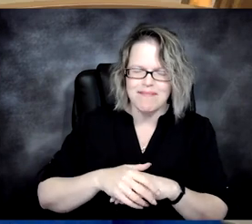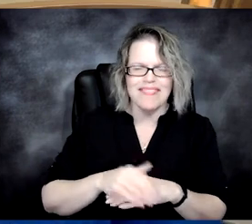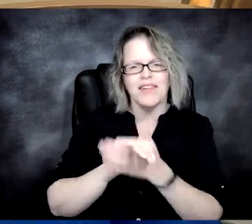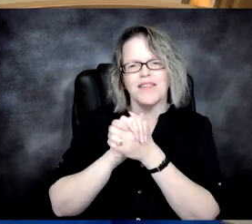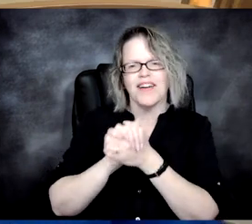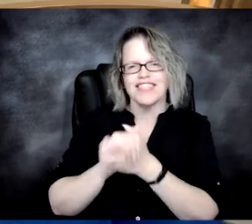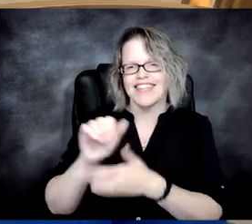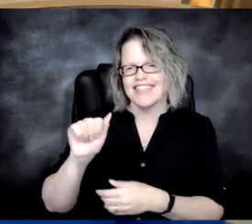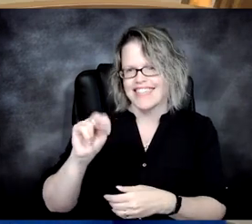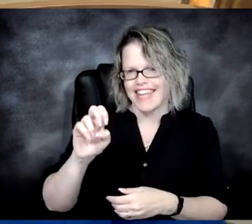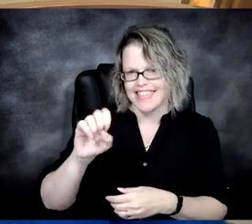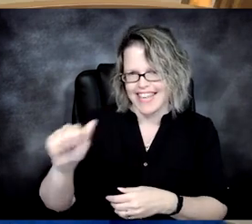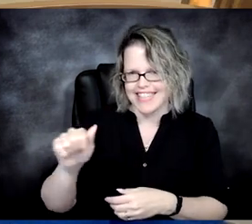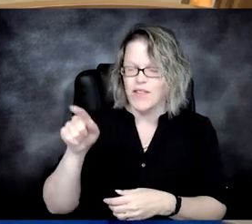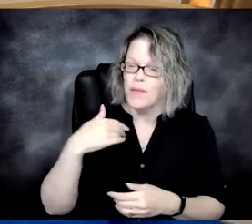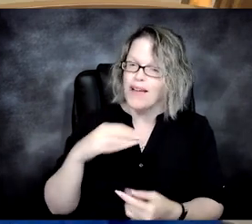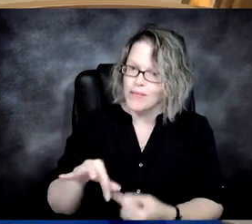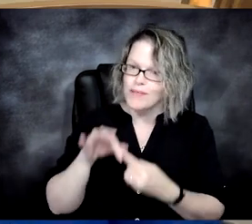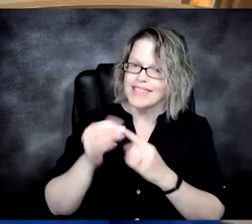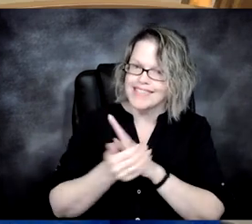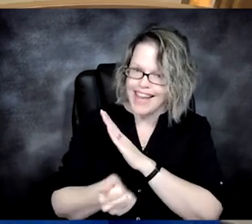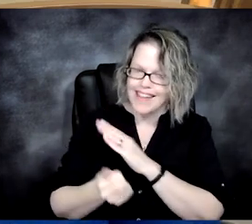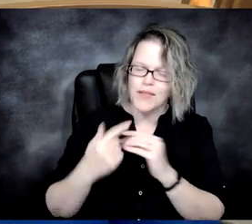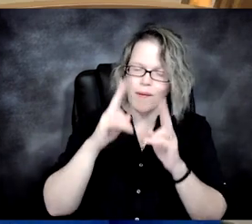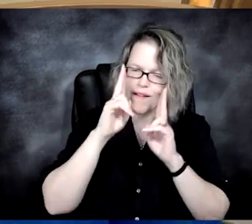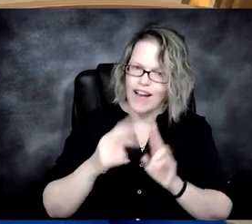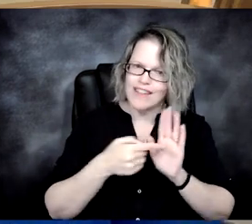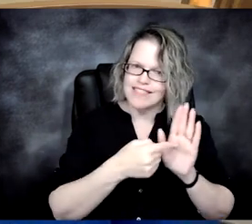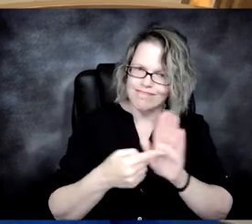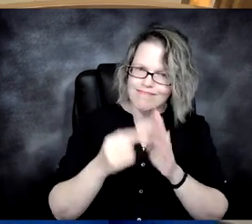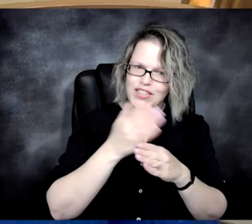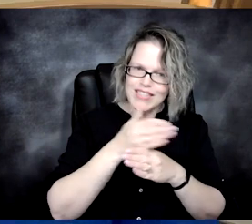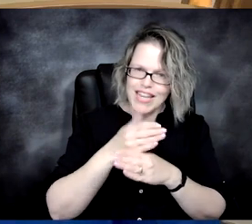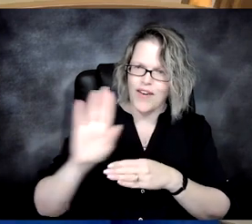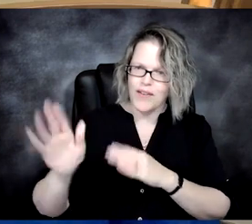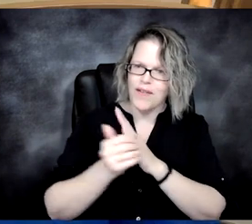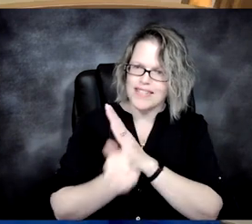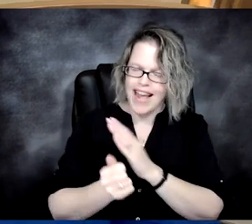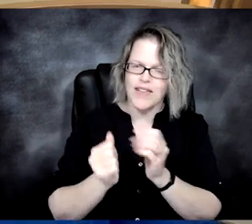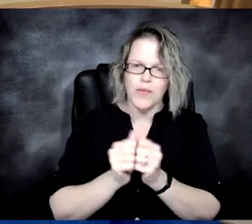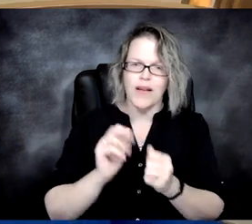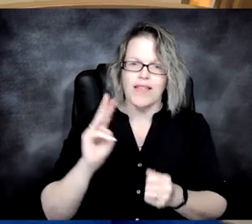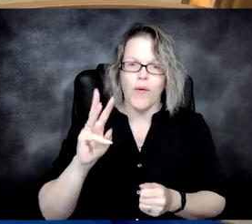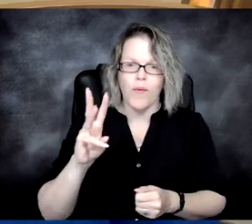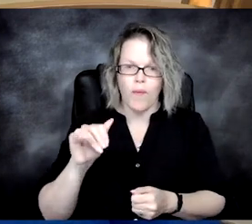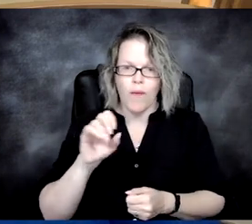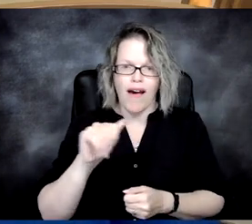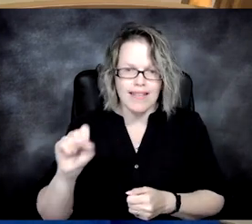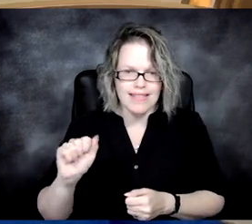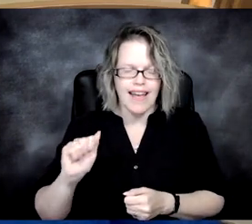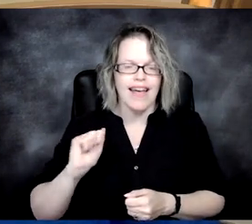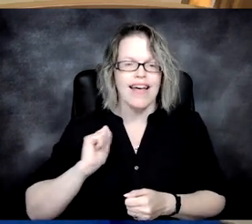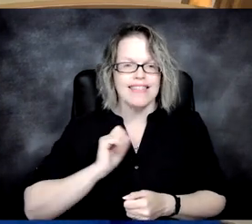Congratulations, Anessa. You have a unique talent, and we are honored to share a bit of that talent with the WASA staff and those who